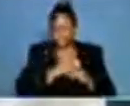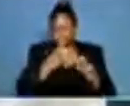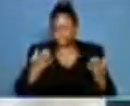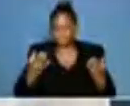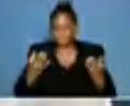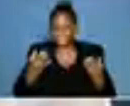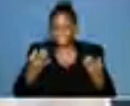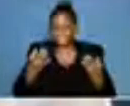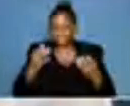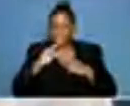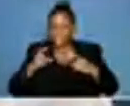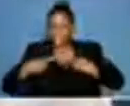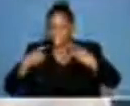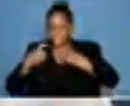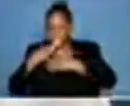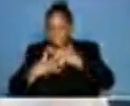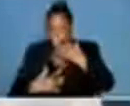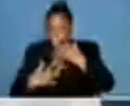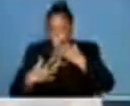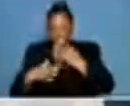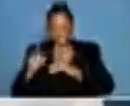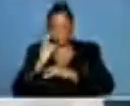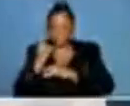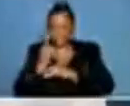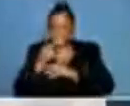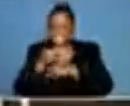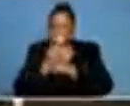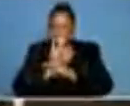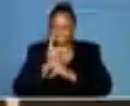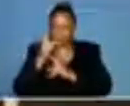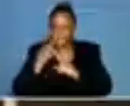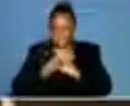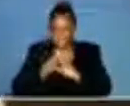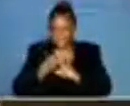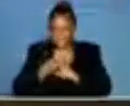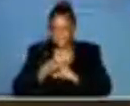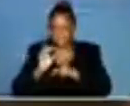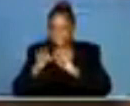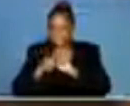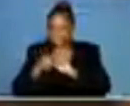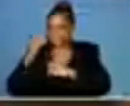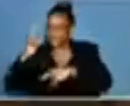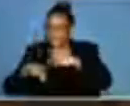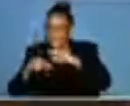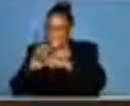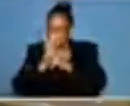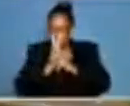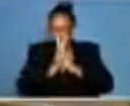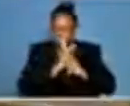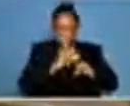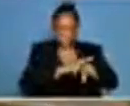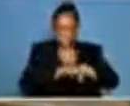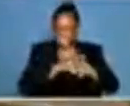lifespan of blood when it's donated is about a month, just over a month. And so it's not like they can keep a stock for a very long time.